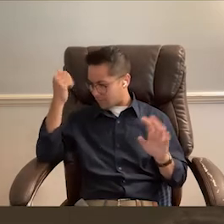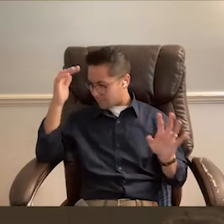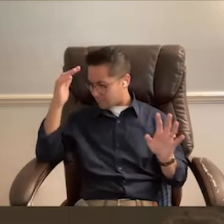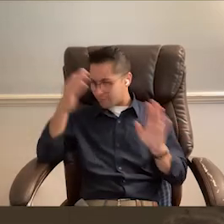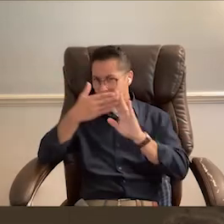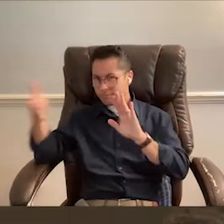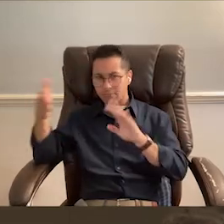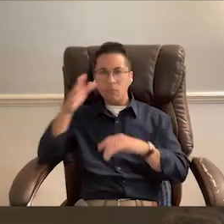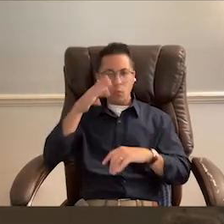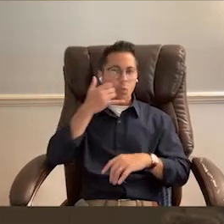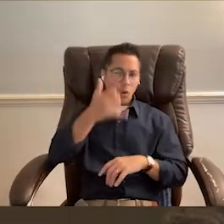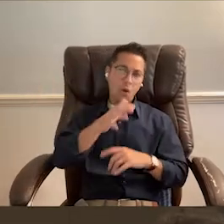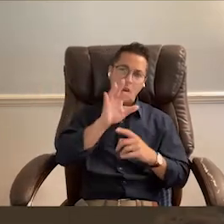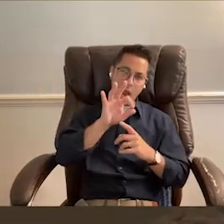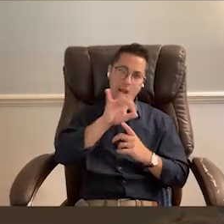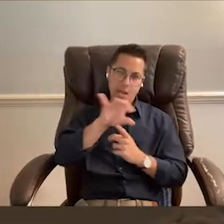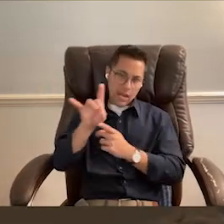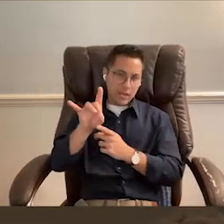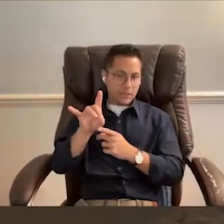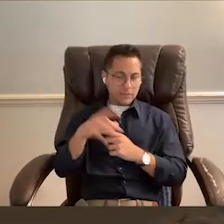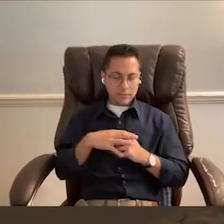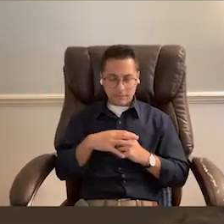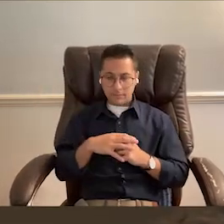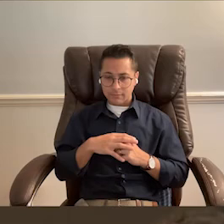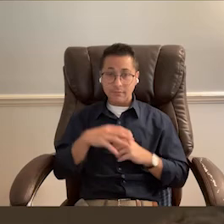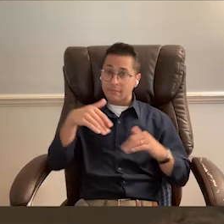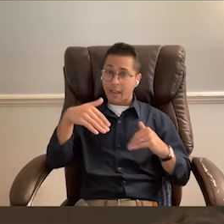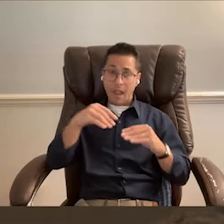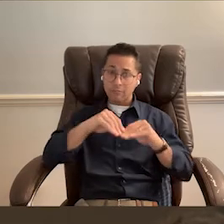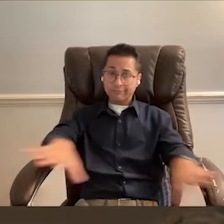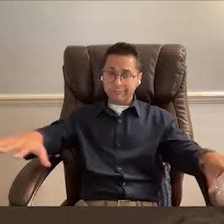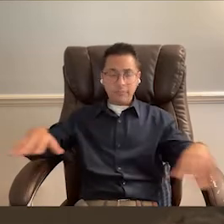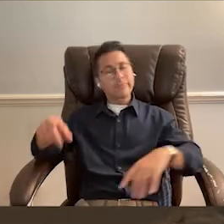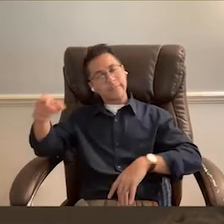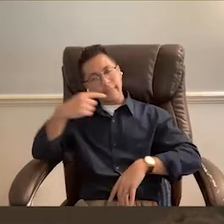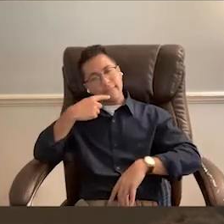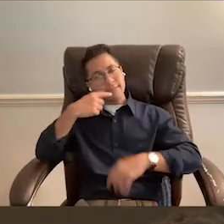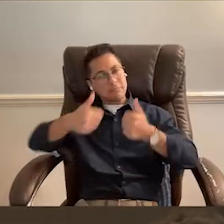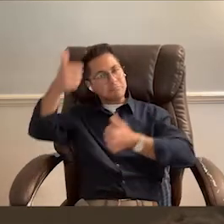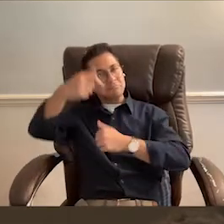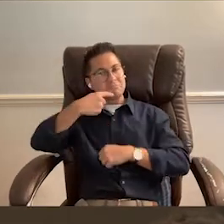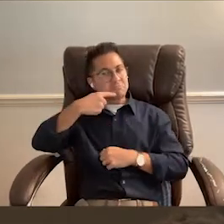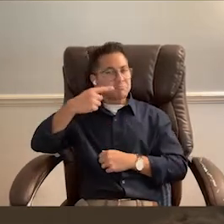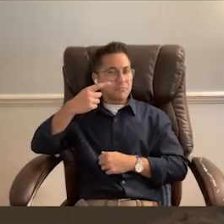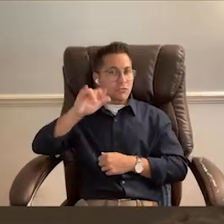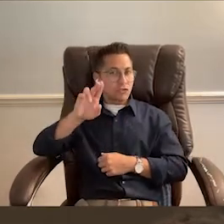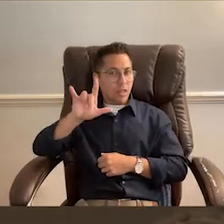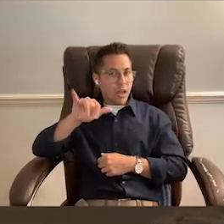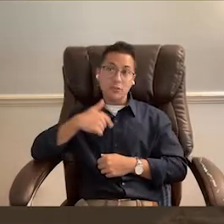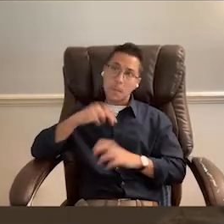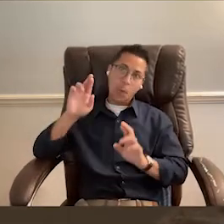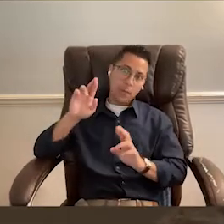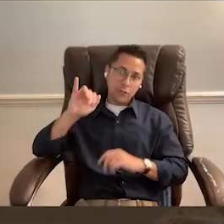dialing 1-800-273, I forgot what the number is. You'll be dialing 988. It